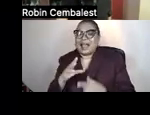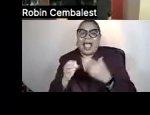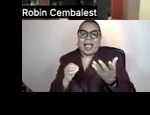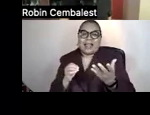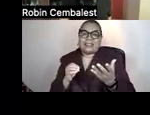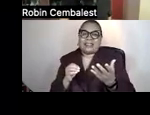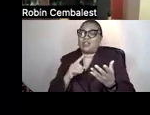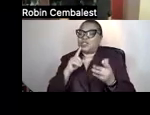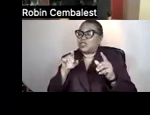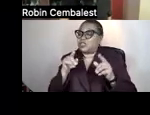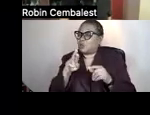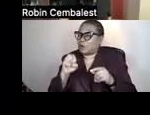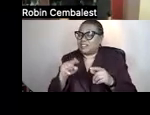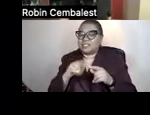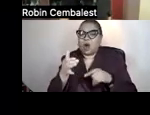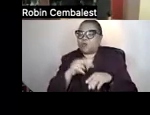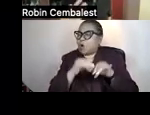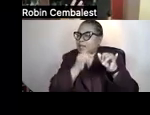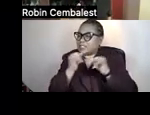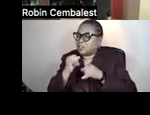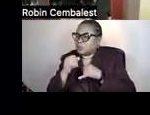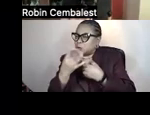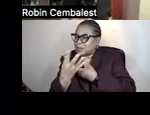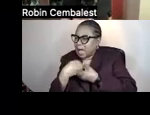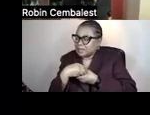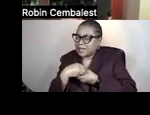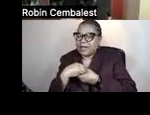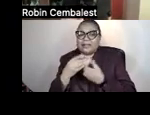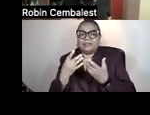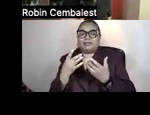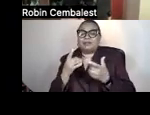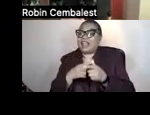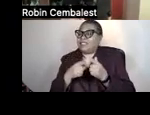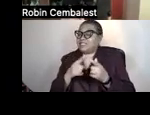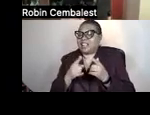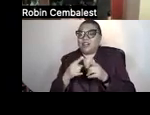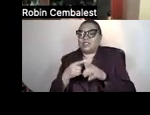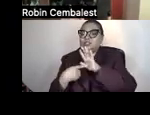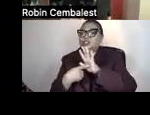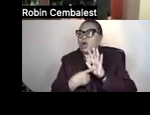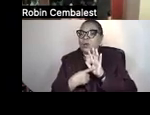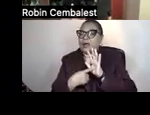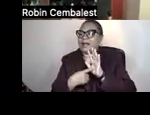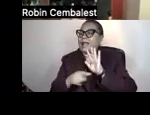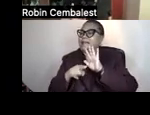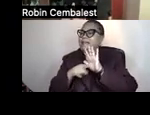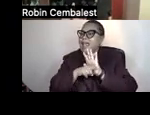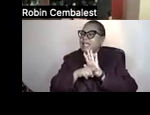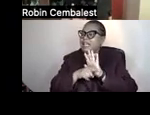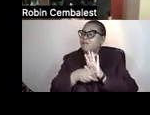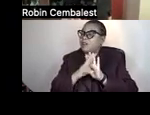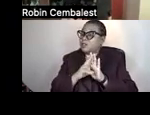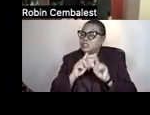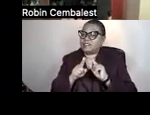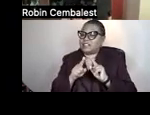the reels, which are kind of her own individual content. In this case, they're showing negative reviews of a